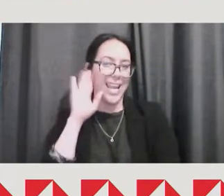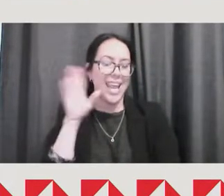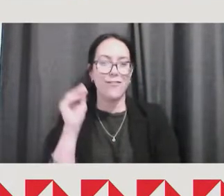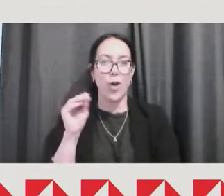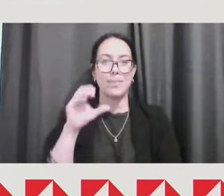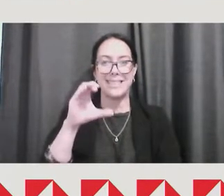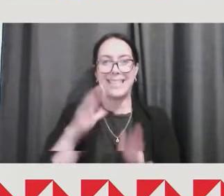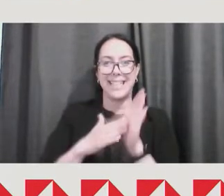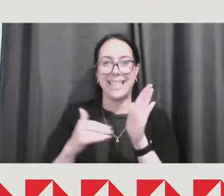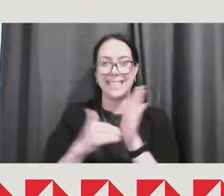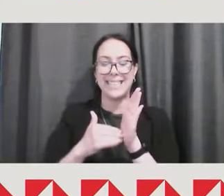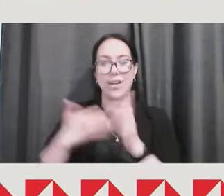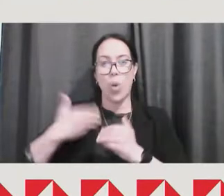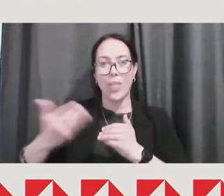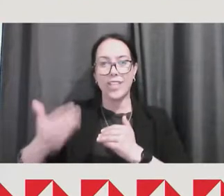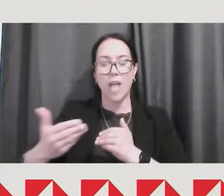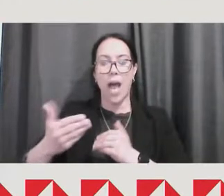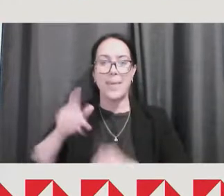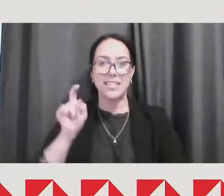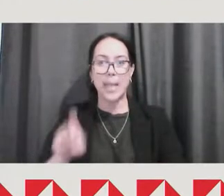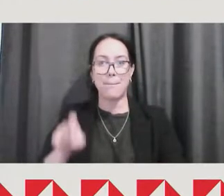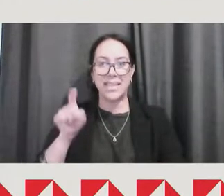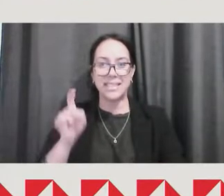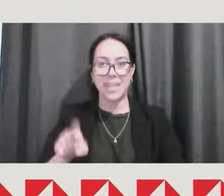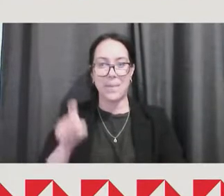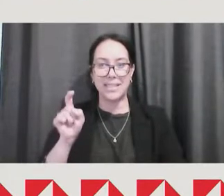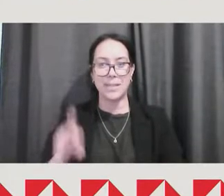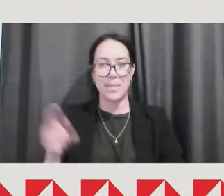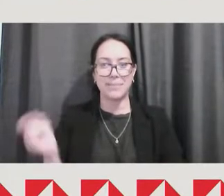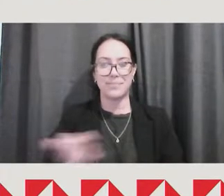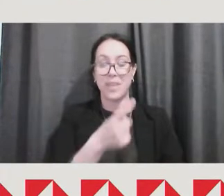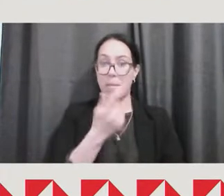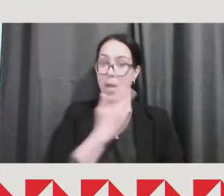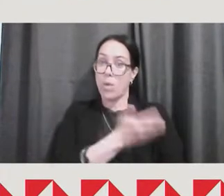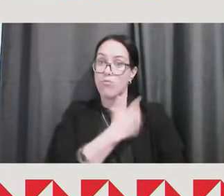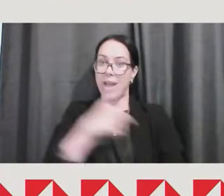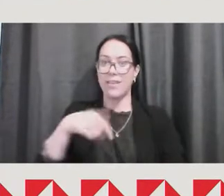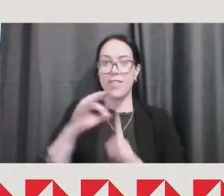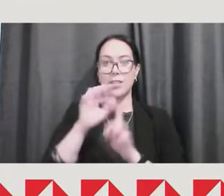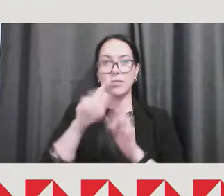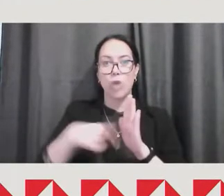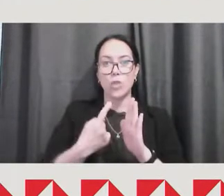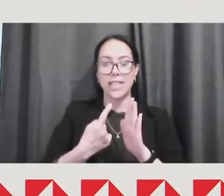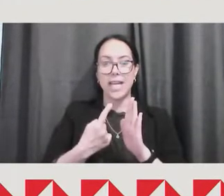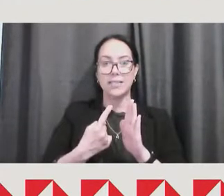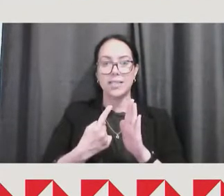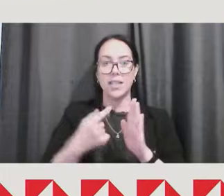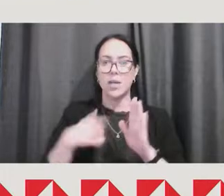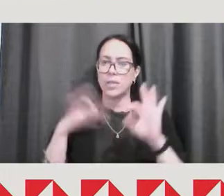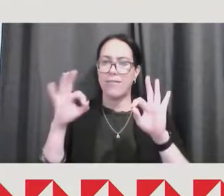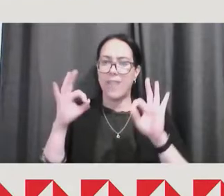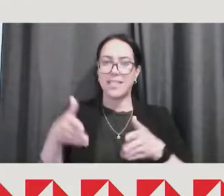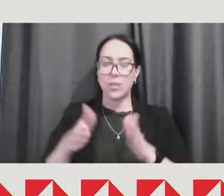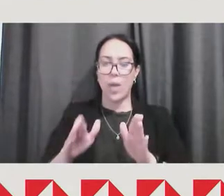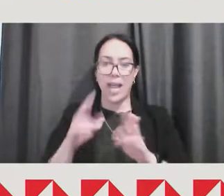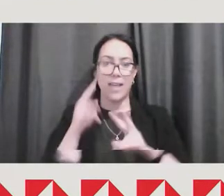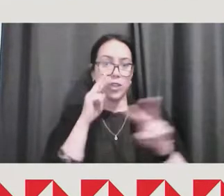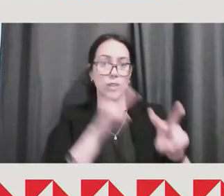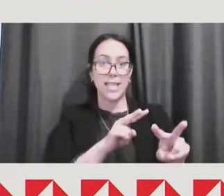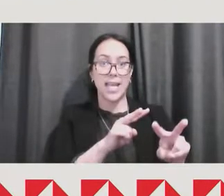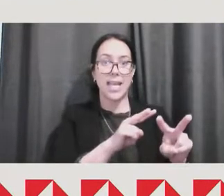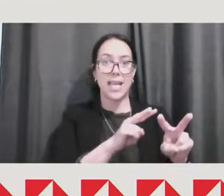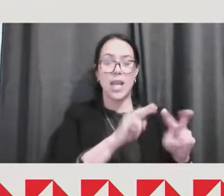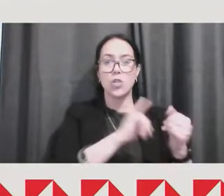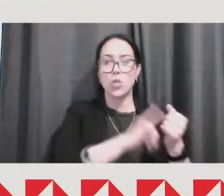submit um but we're very proud of this project it was a really fantastic way as you can see Rosanna Raymond designer and um